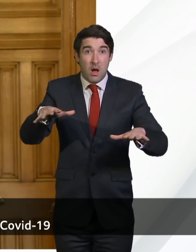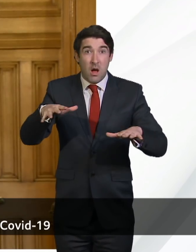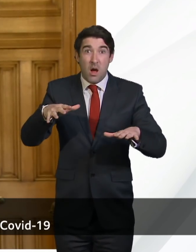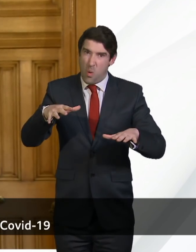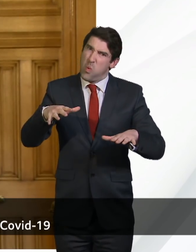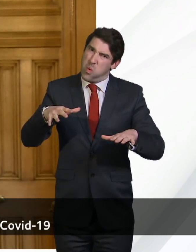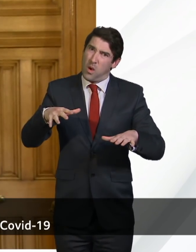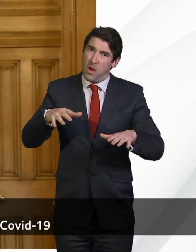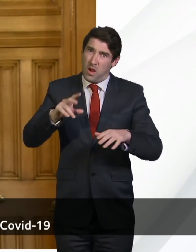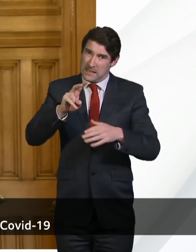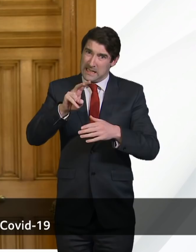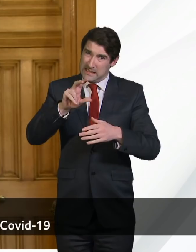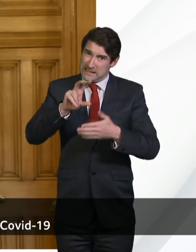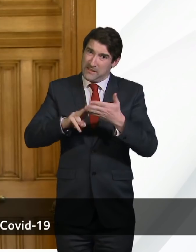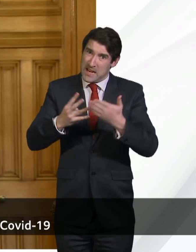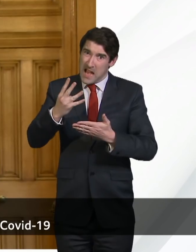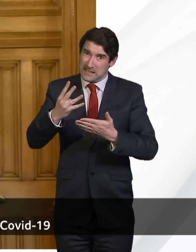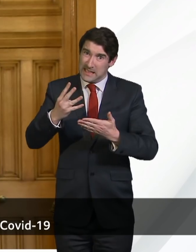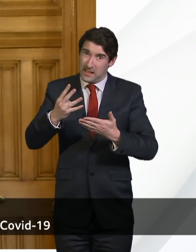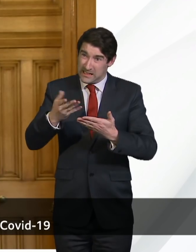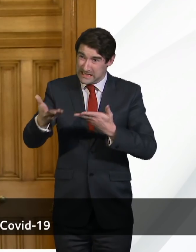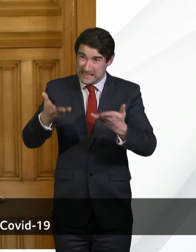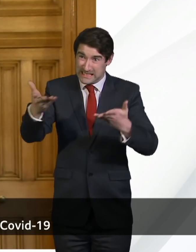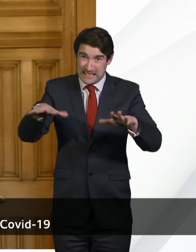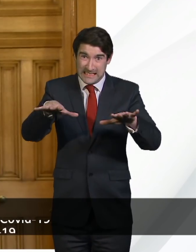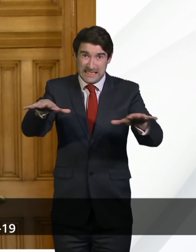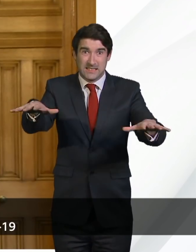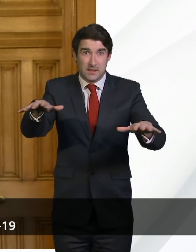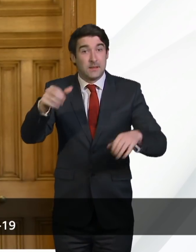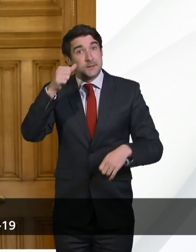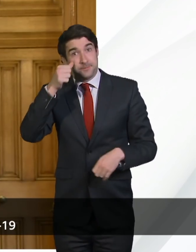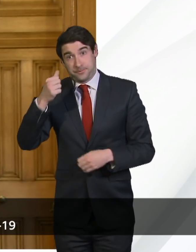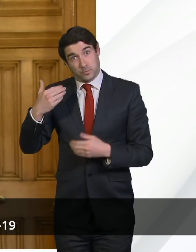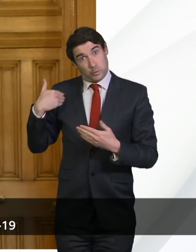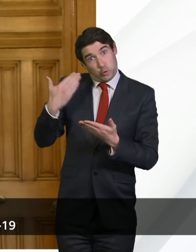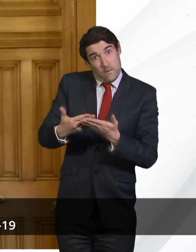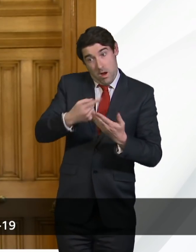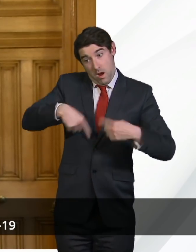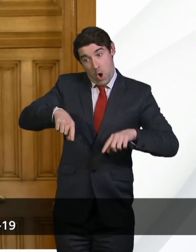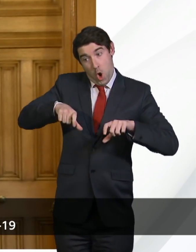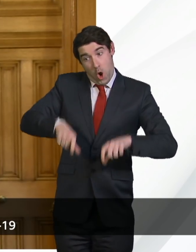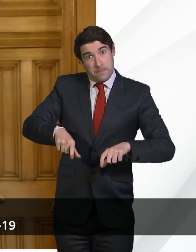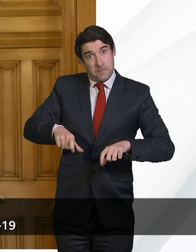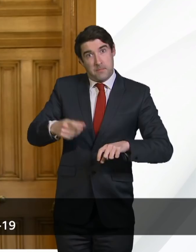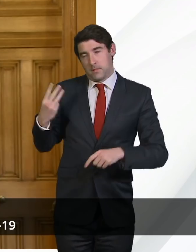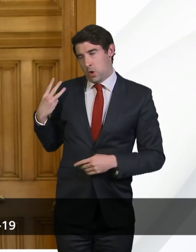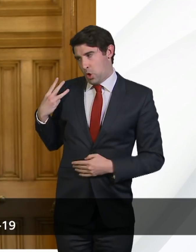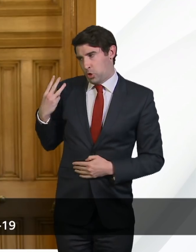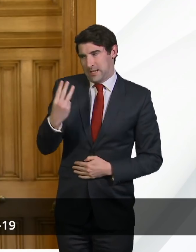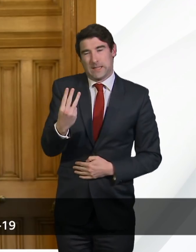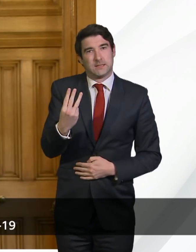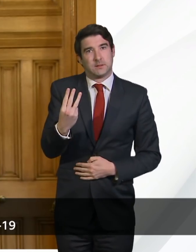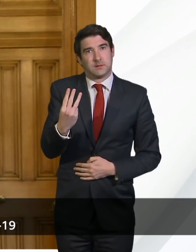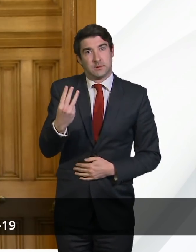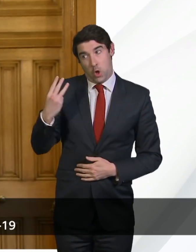3 weeks, and we're starting to see the impact of the sacrifices we've all made. But the deaths are still rising, and